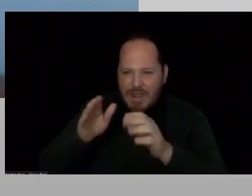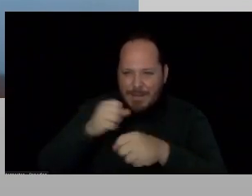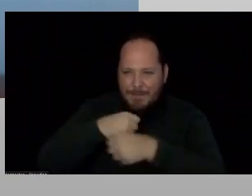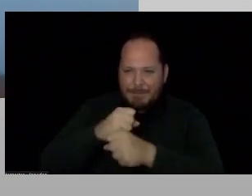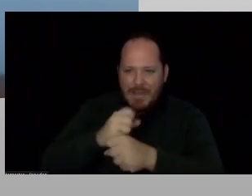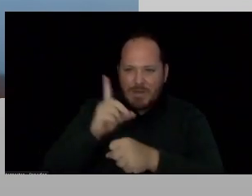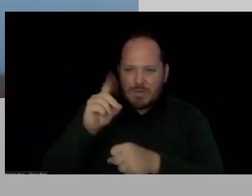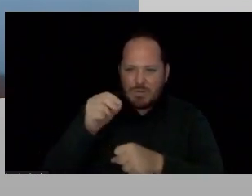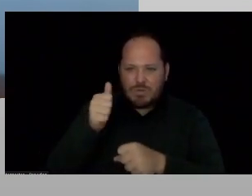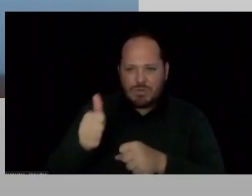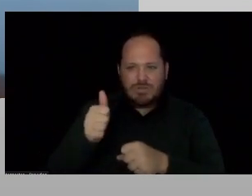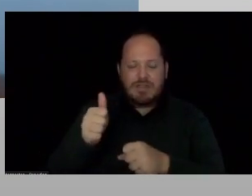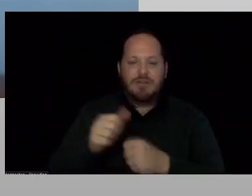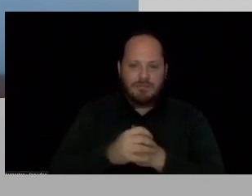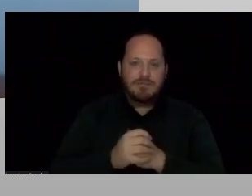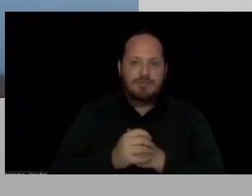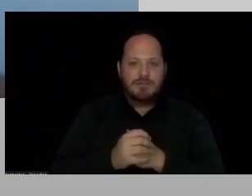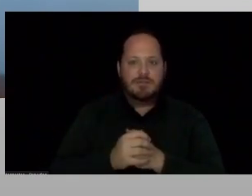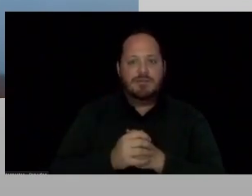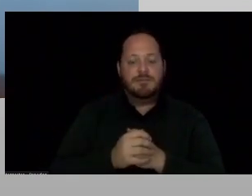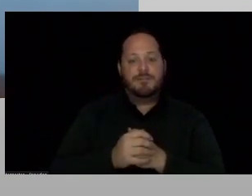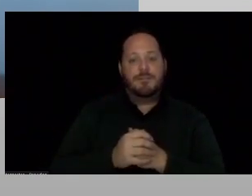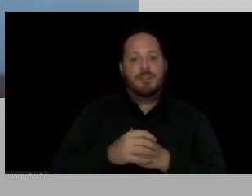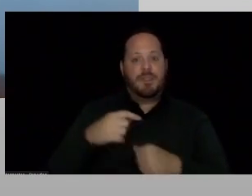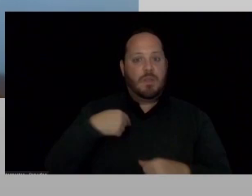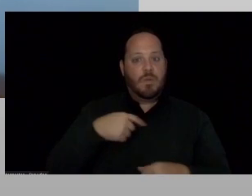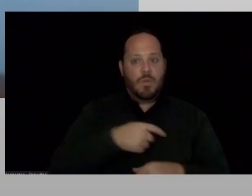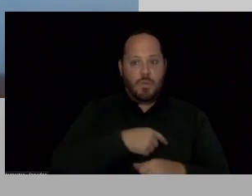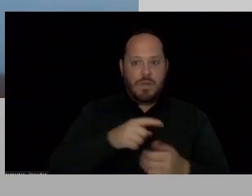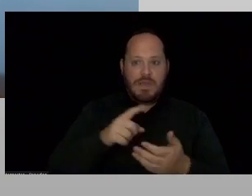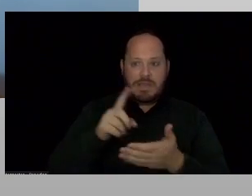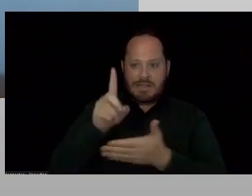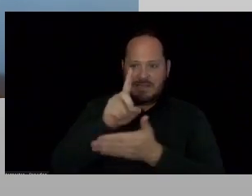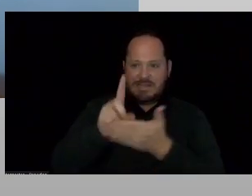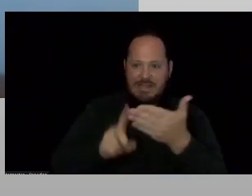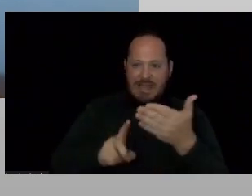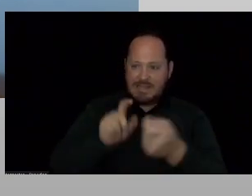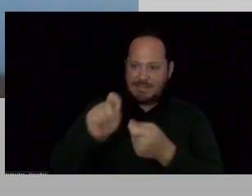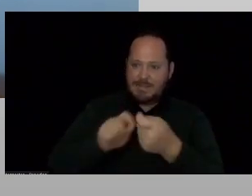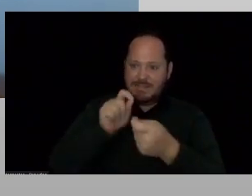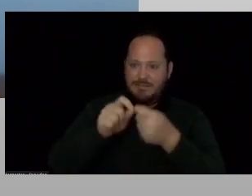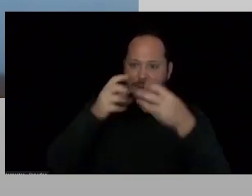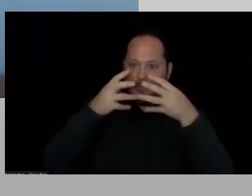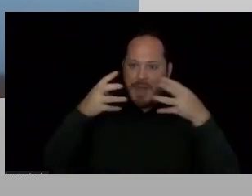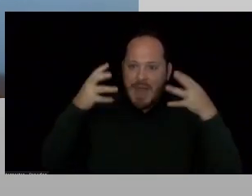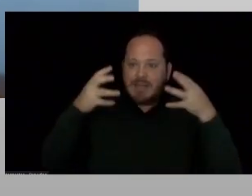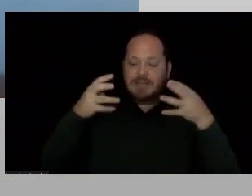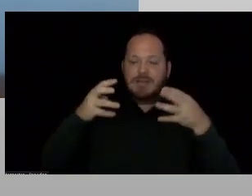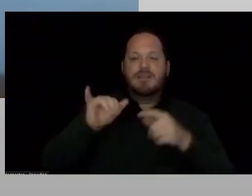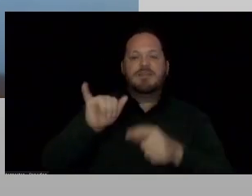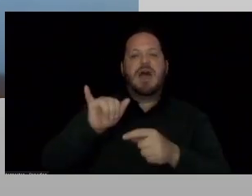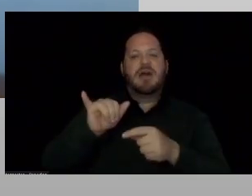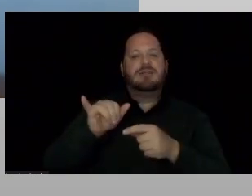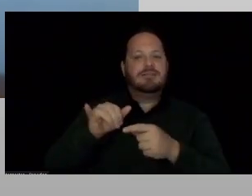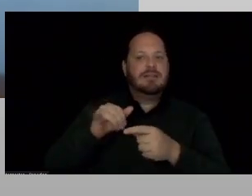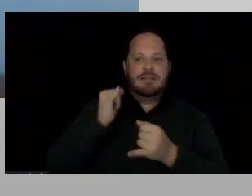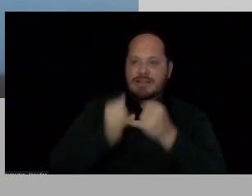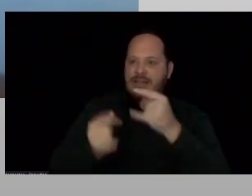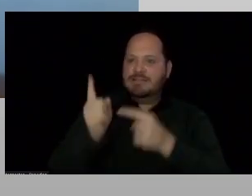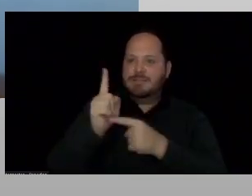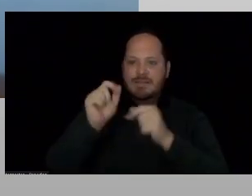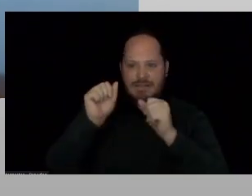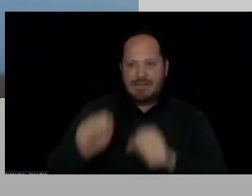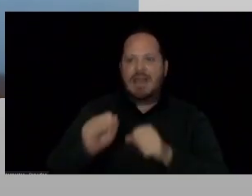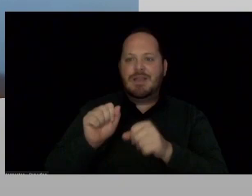mask we designed for the in-a-pinch situation. So it doesn't require sewing or shopping. It can be made from